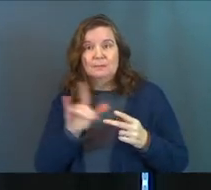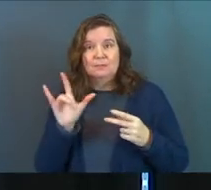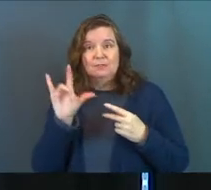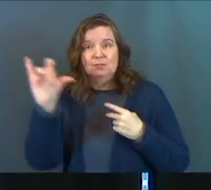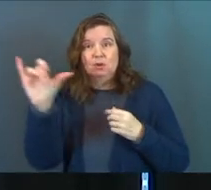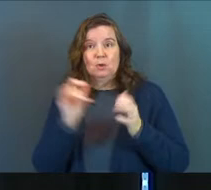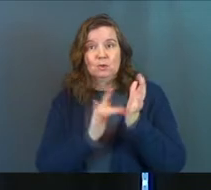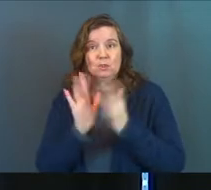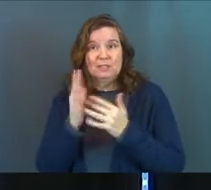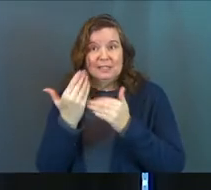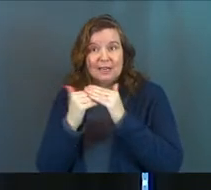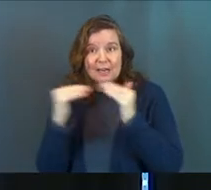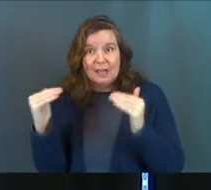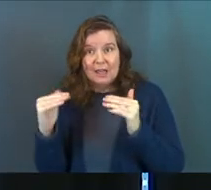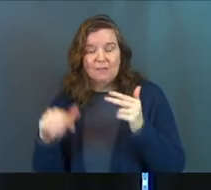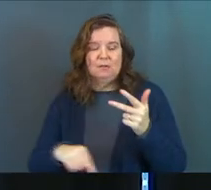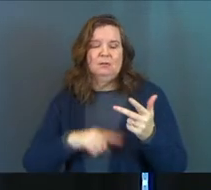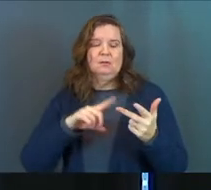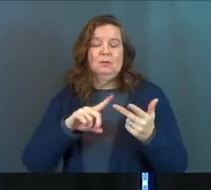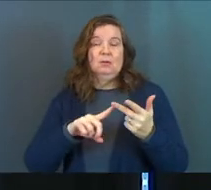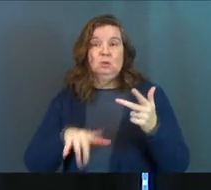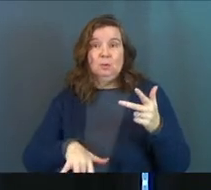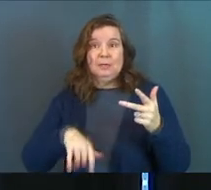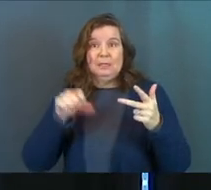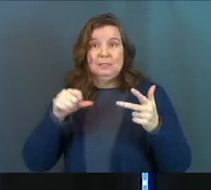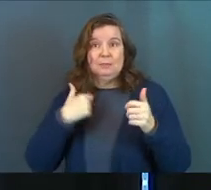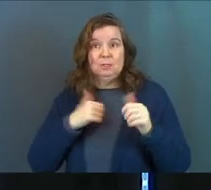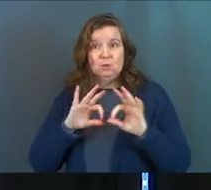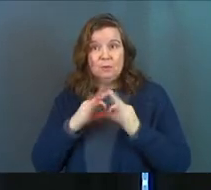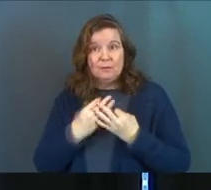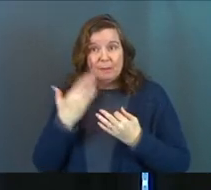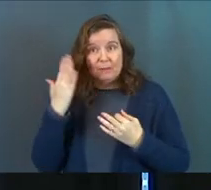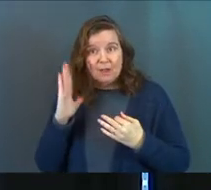with Jesus in heaven, not only have you been adopted